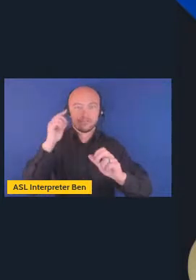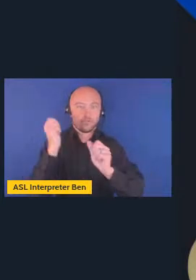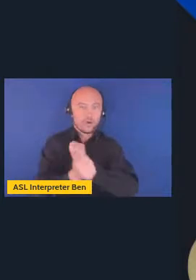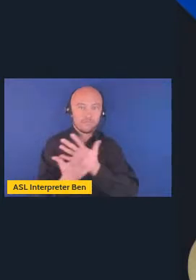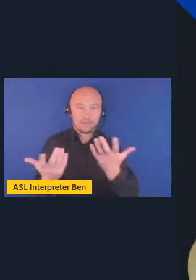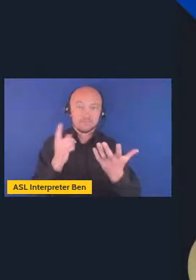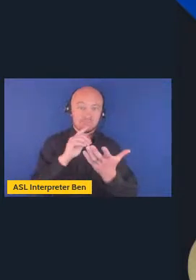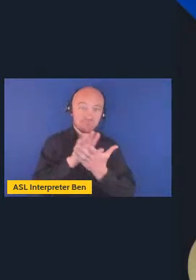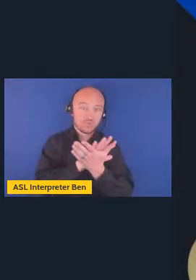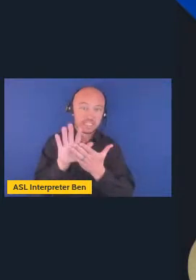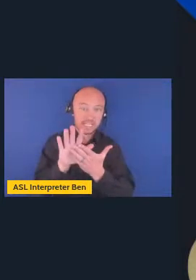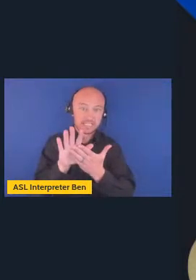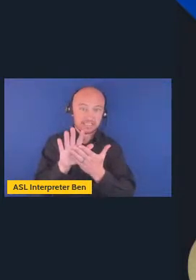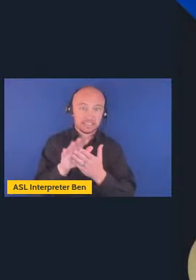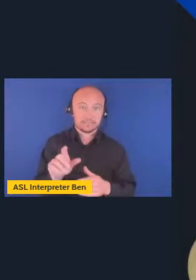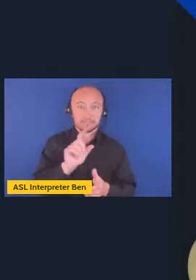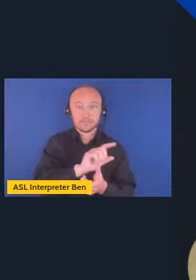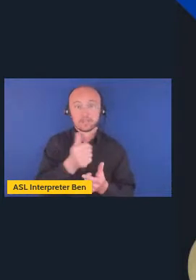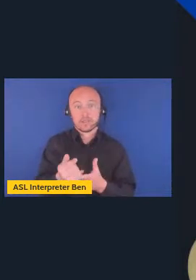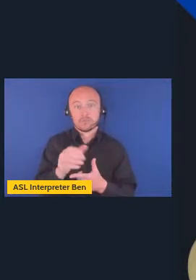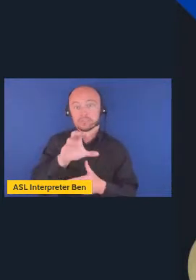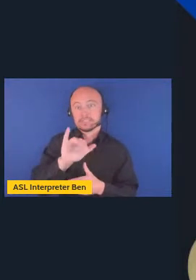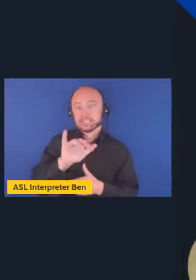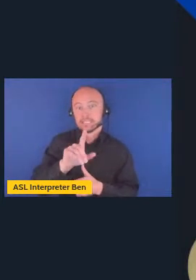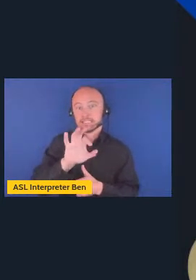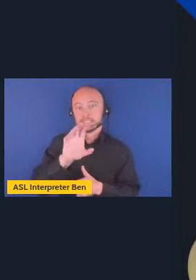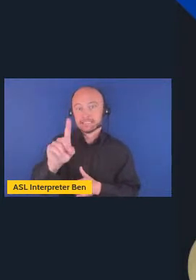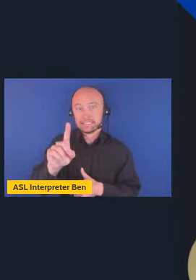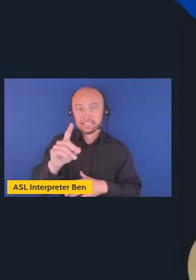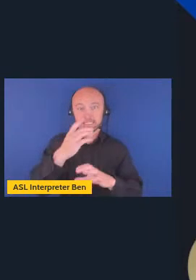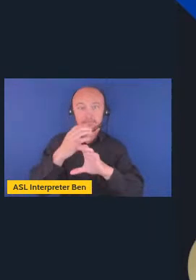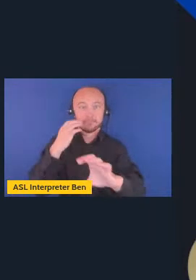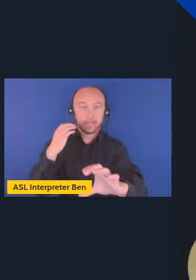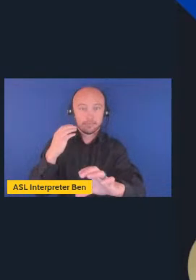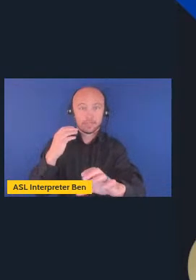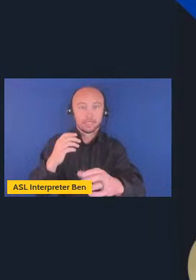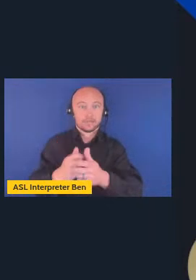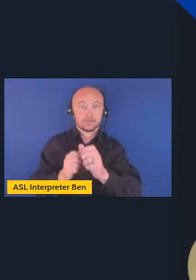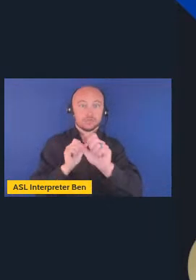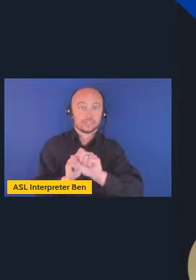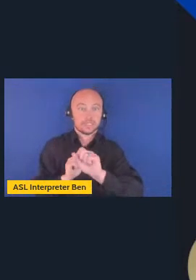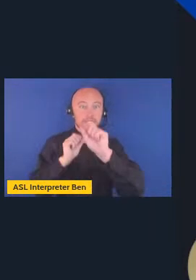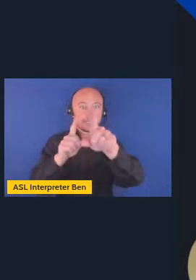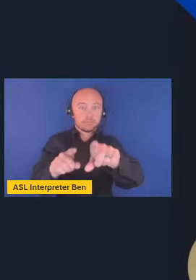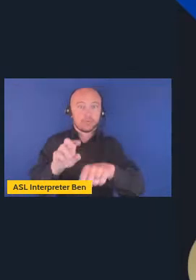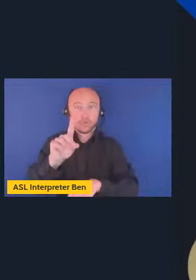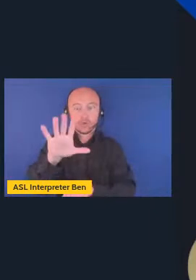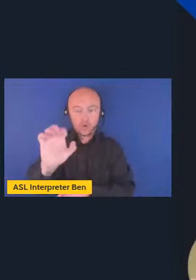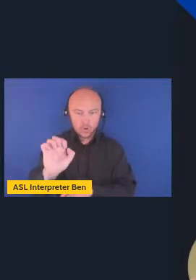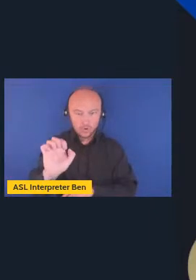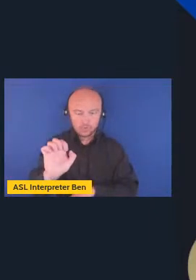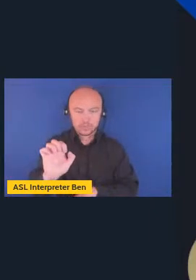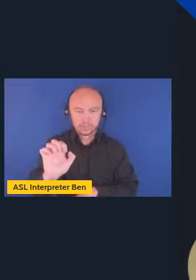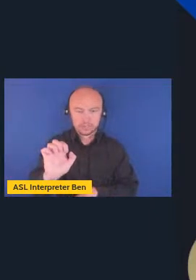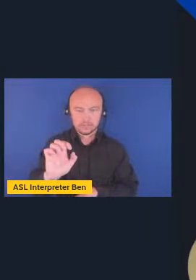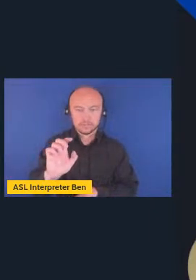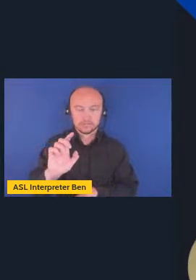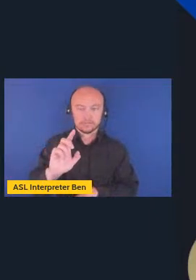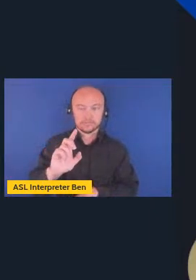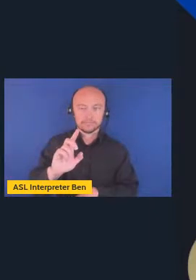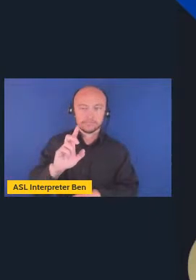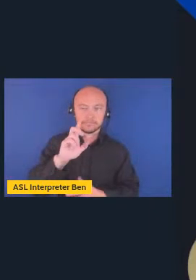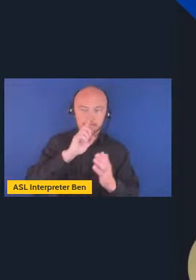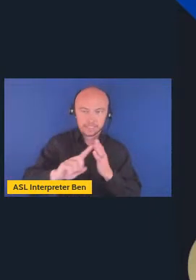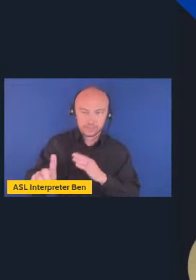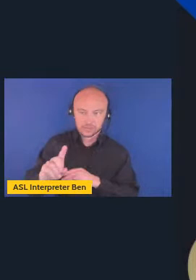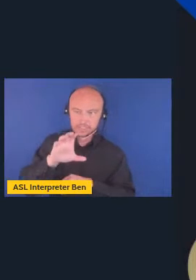And then another one for CI/CD pipeline to deploy our code and do checks in the